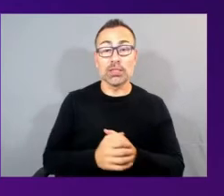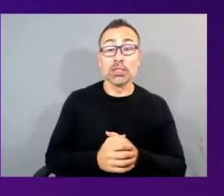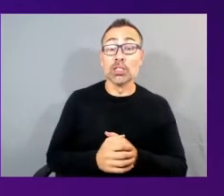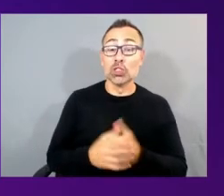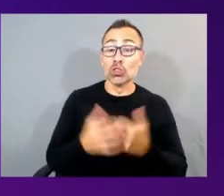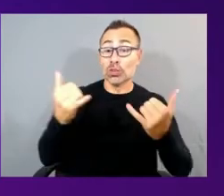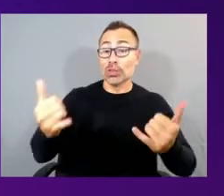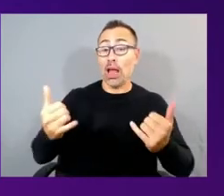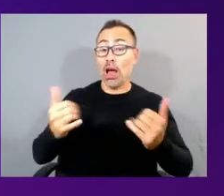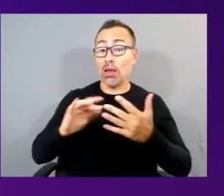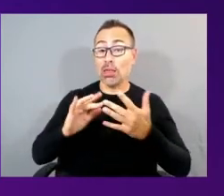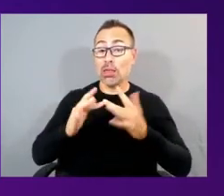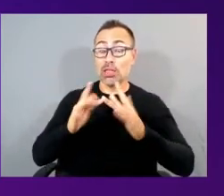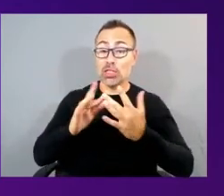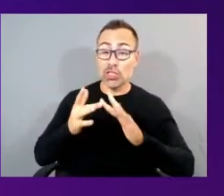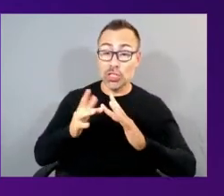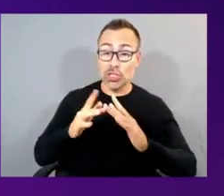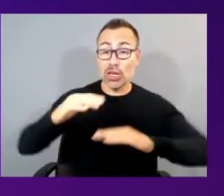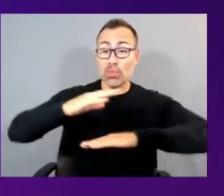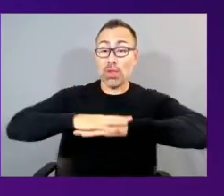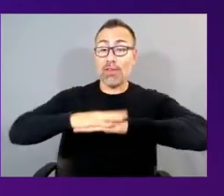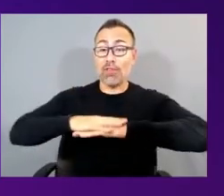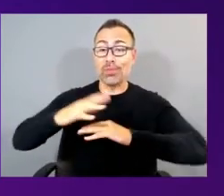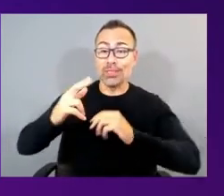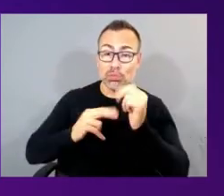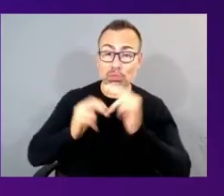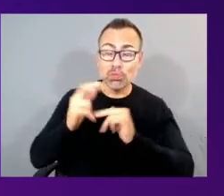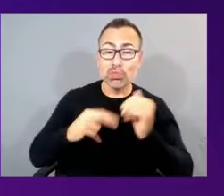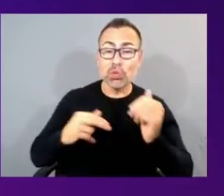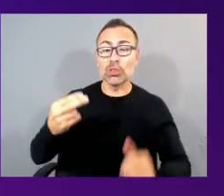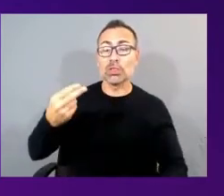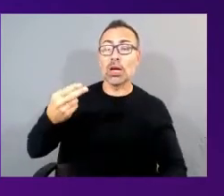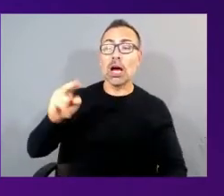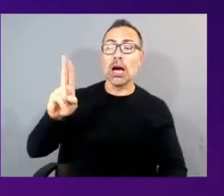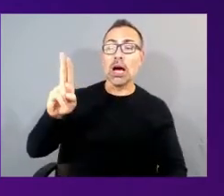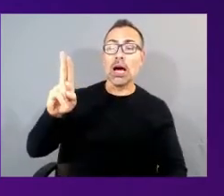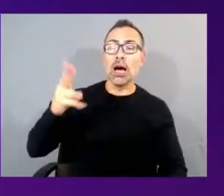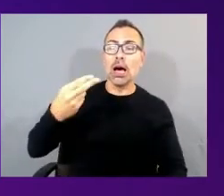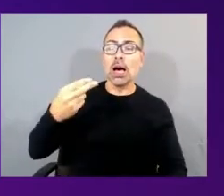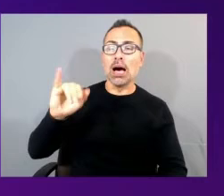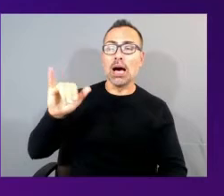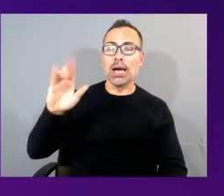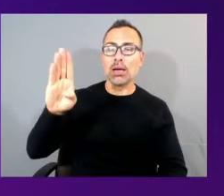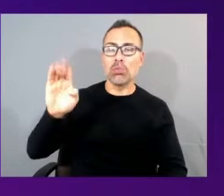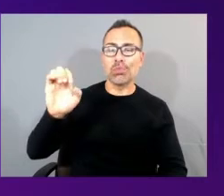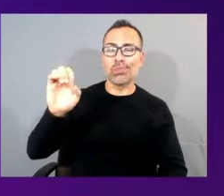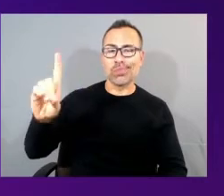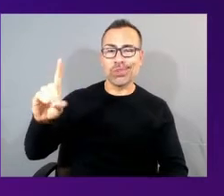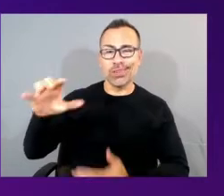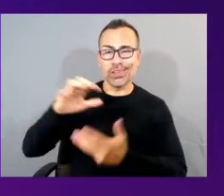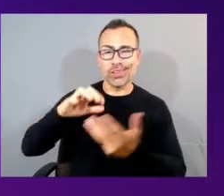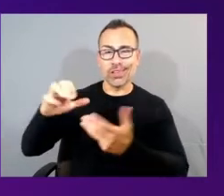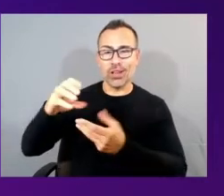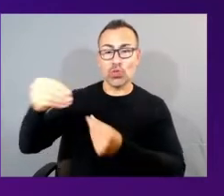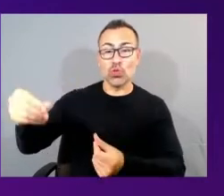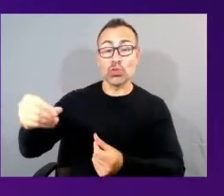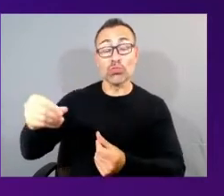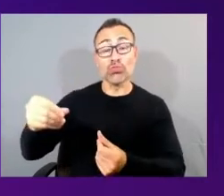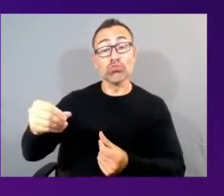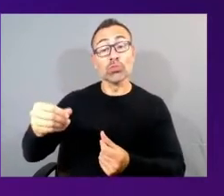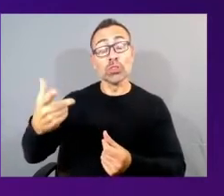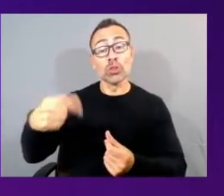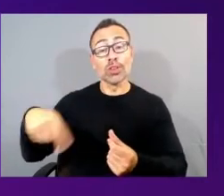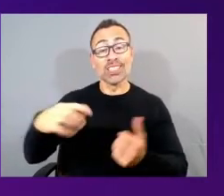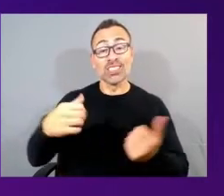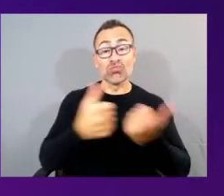as a hybrid cloud solution to address these kind of challenges. And with the architecture we have put in place now, then